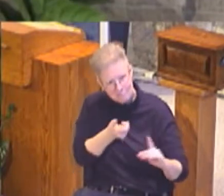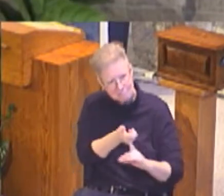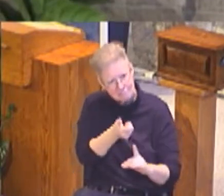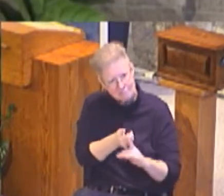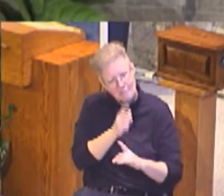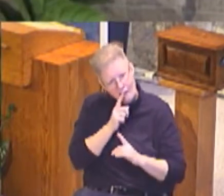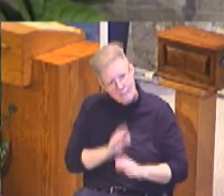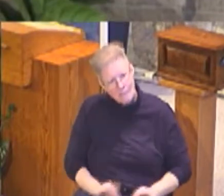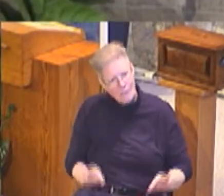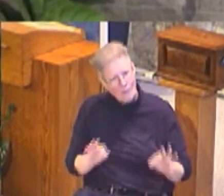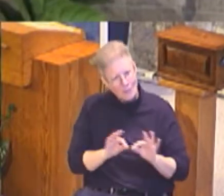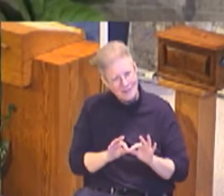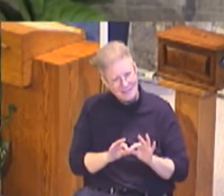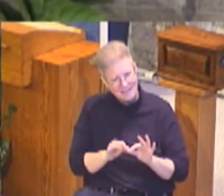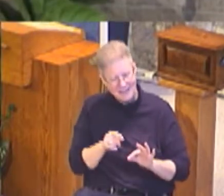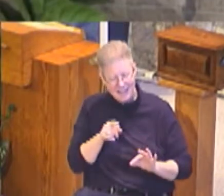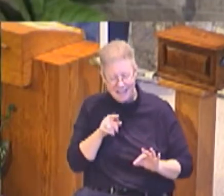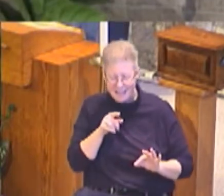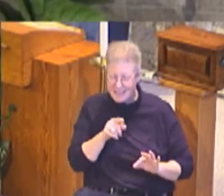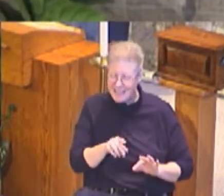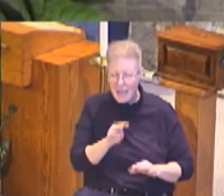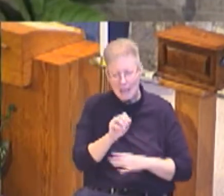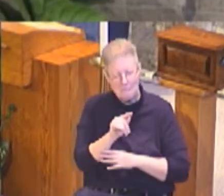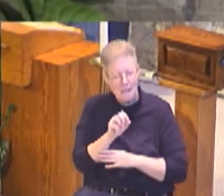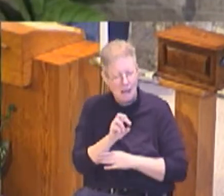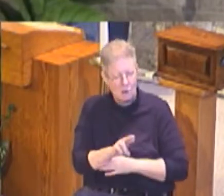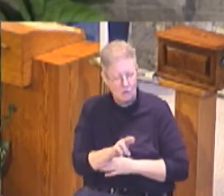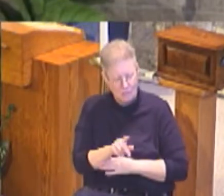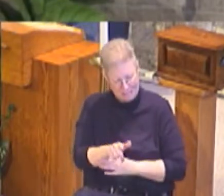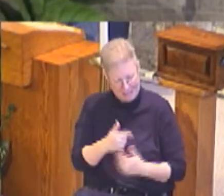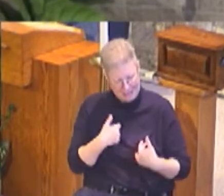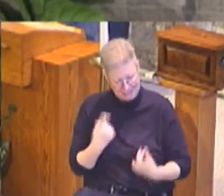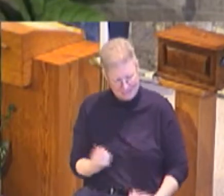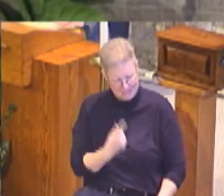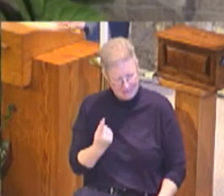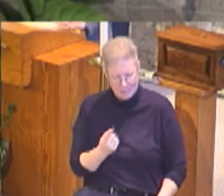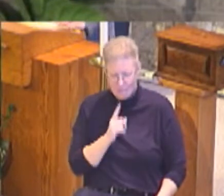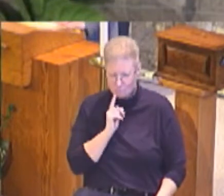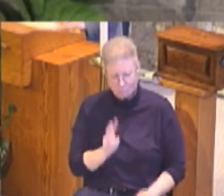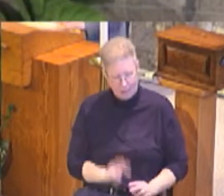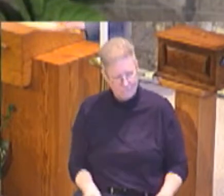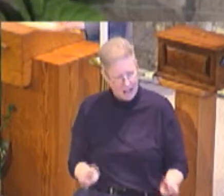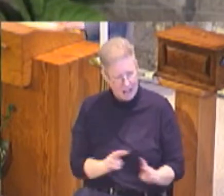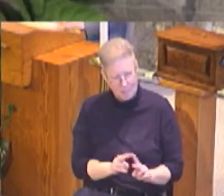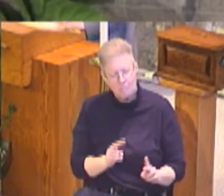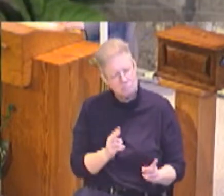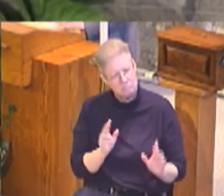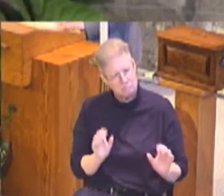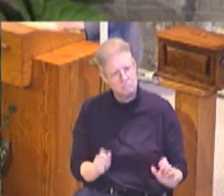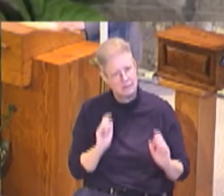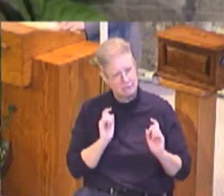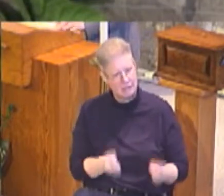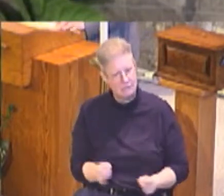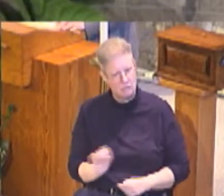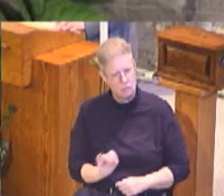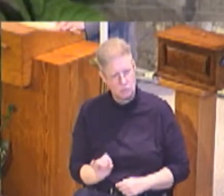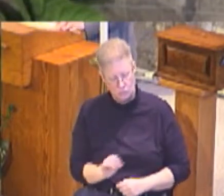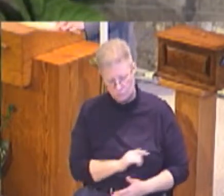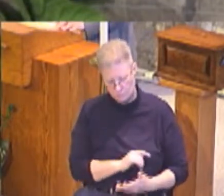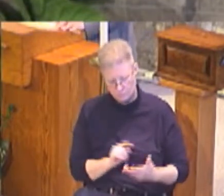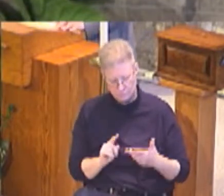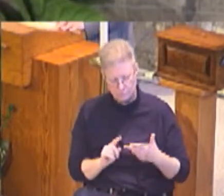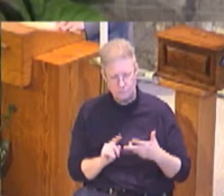matter, that they have something that's valuable to give. The third way we practice receiving God's